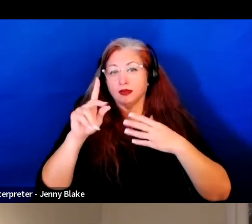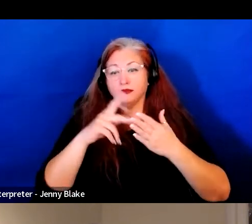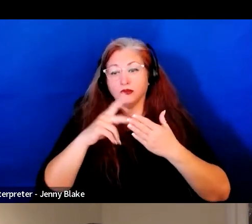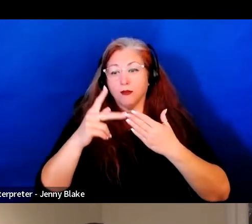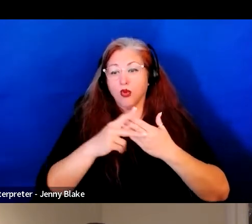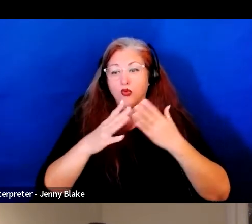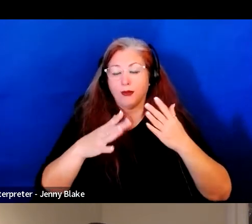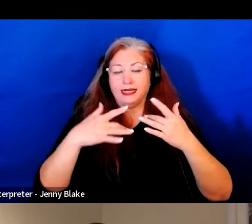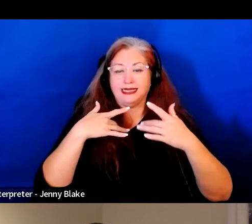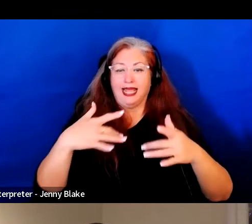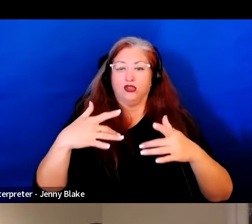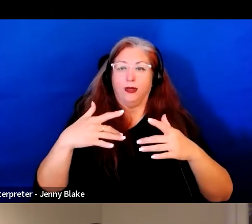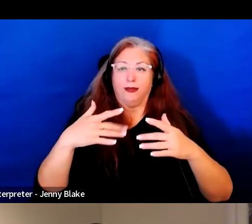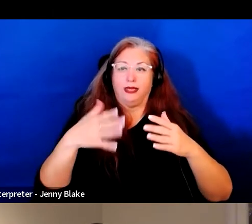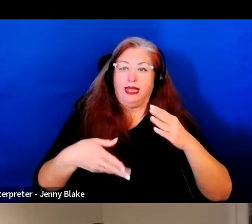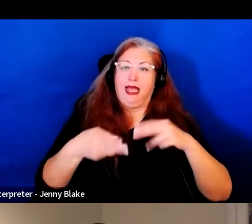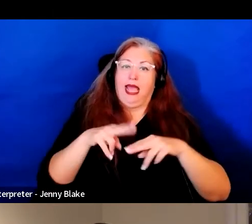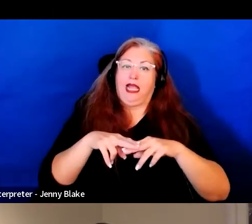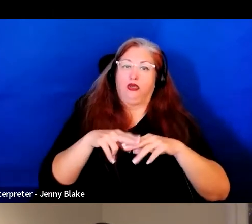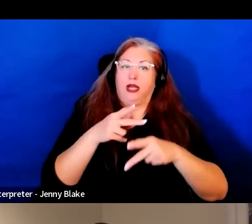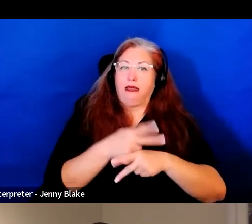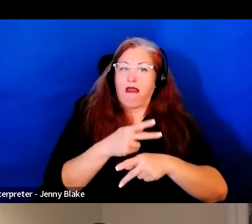to tread very lightly and carefully.